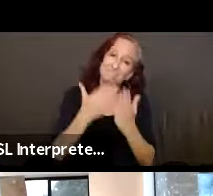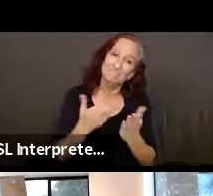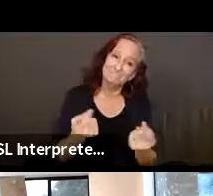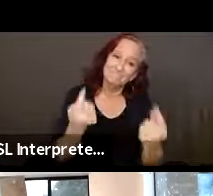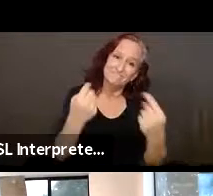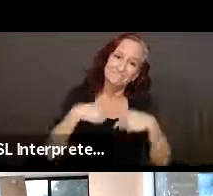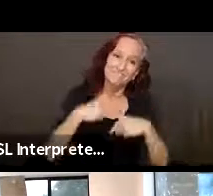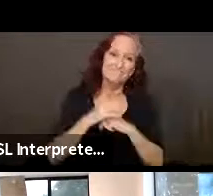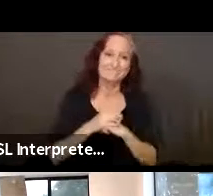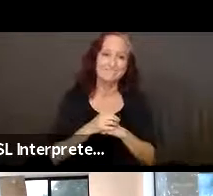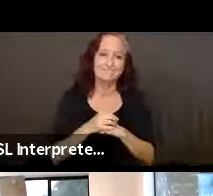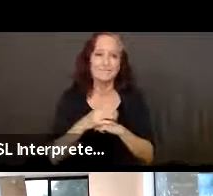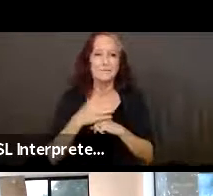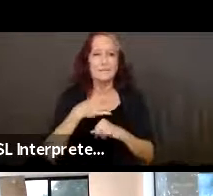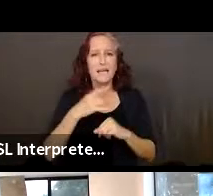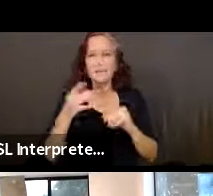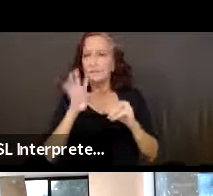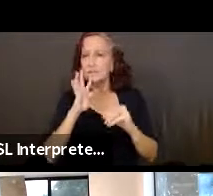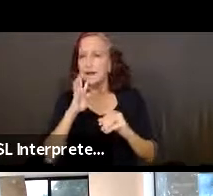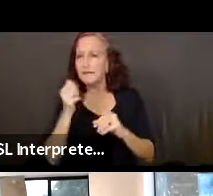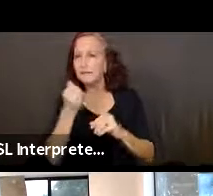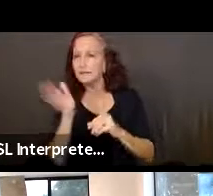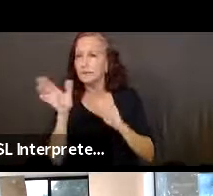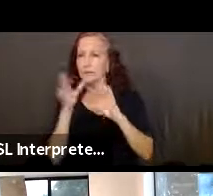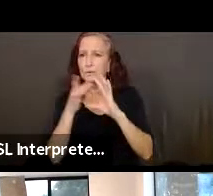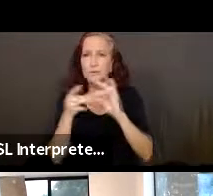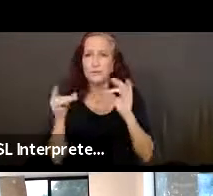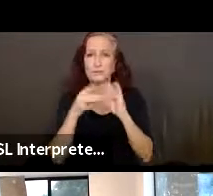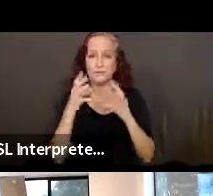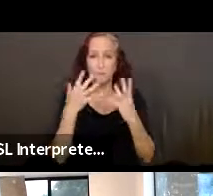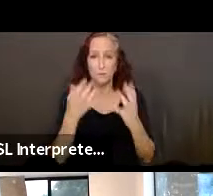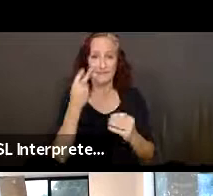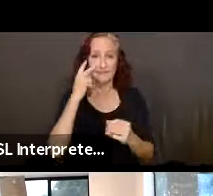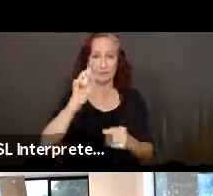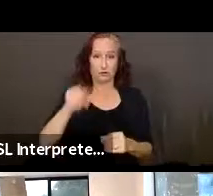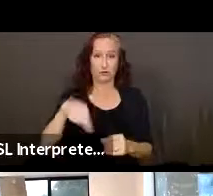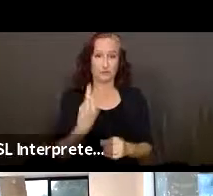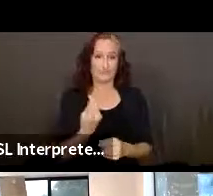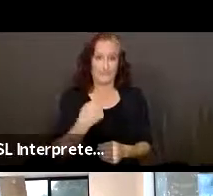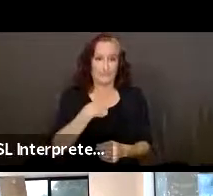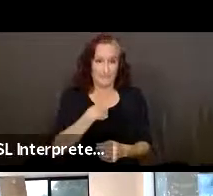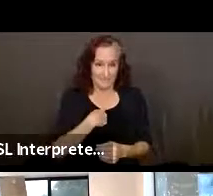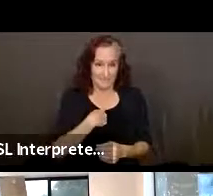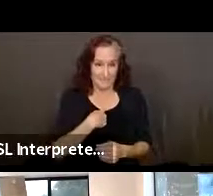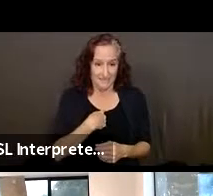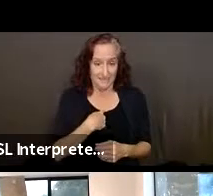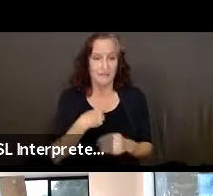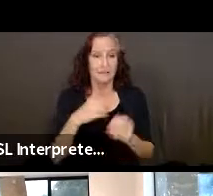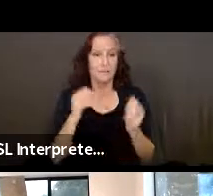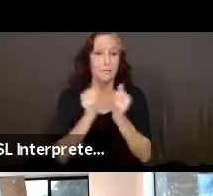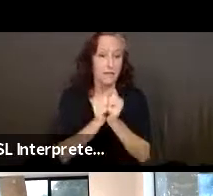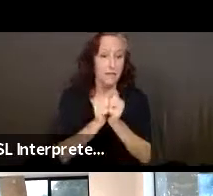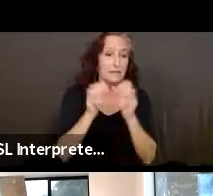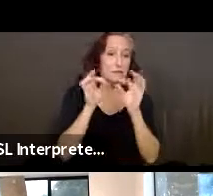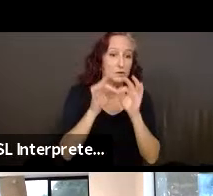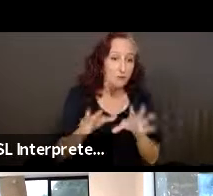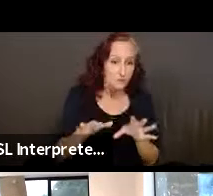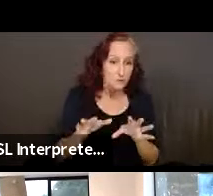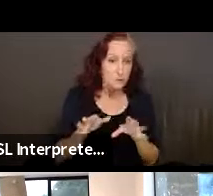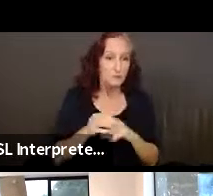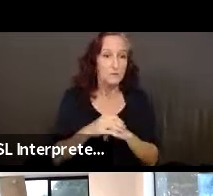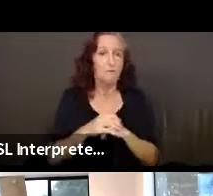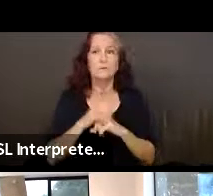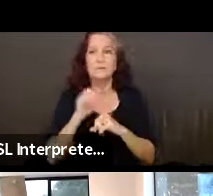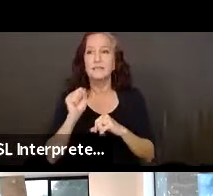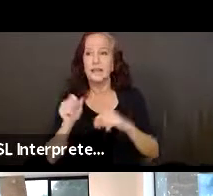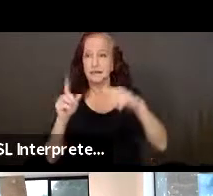just want to say a few words about, if you want to see just me and the interpreters, then